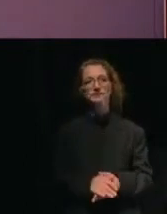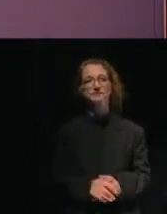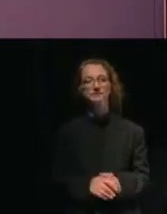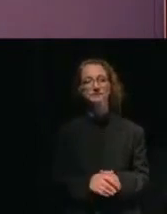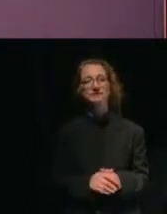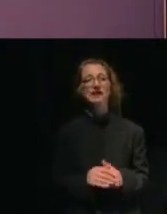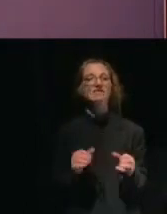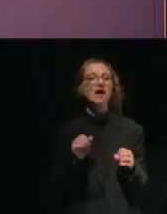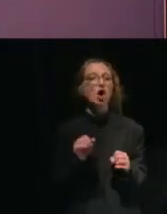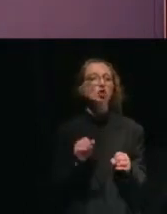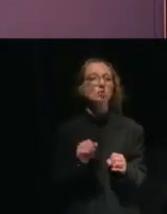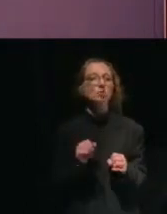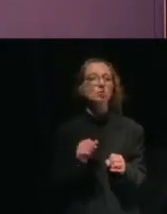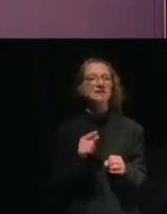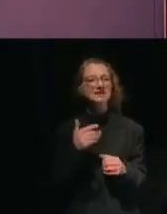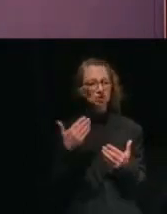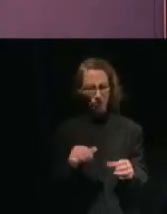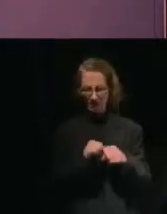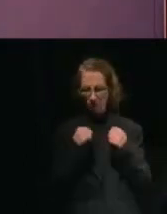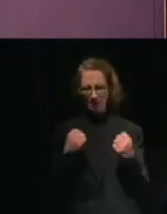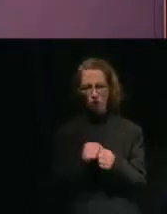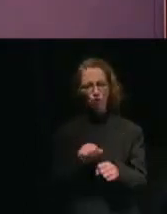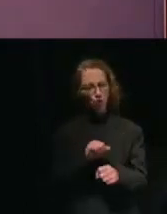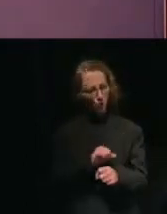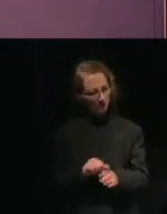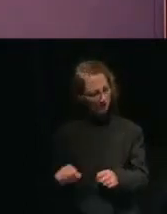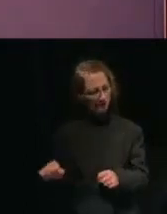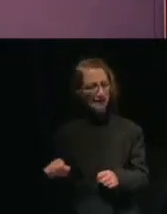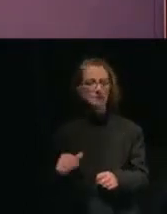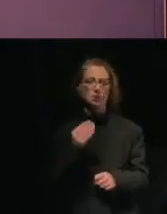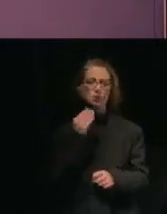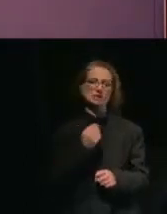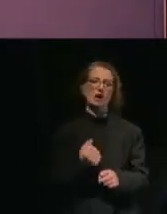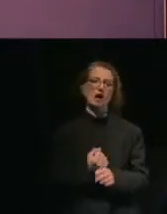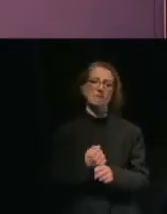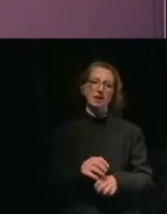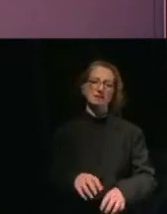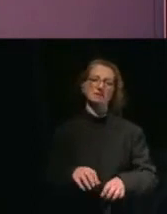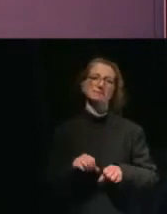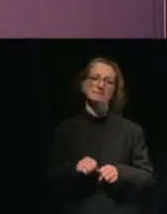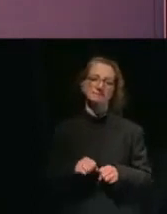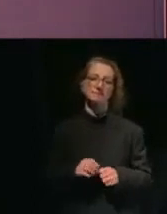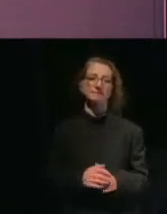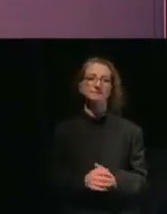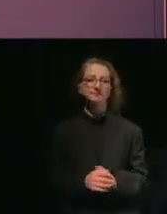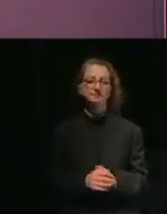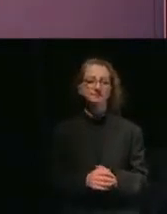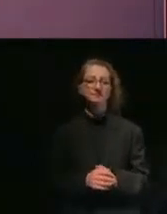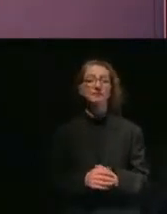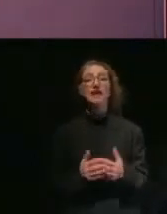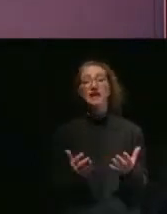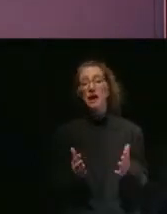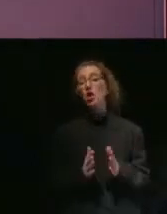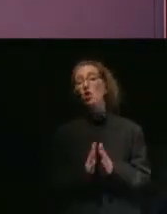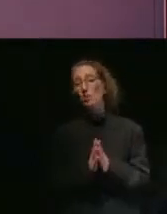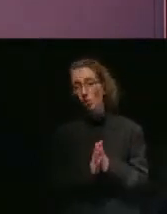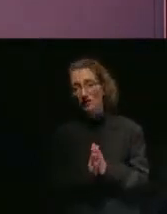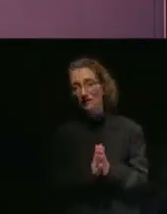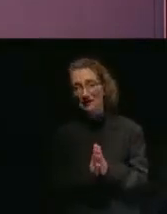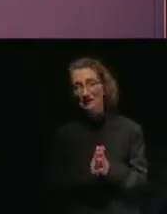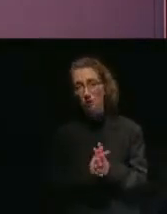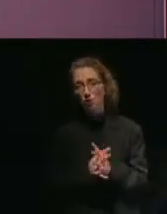And now we come to the motivation for working in the independent performing arts despite all of the challenges.